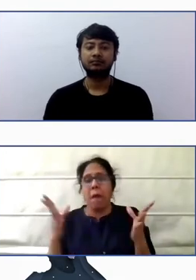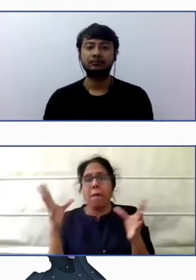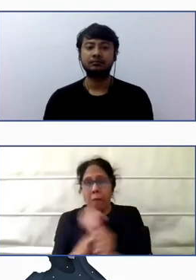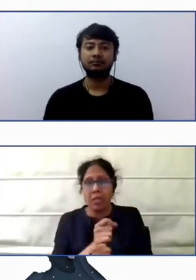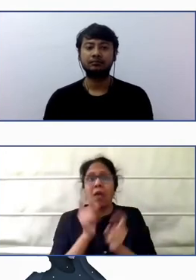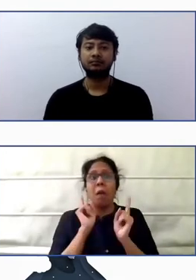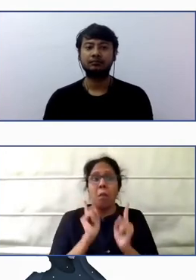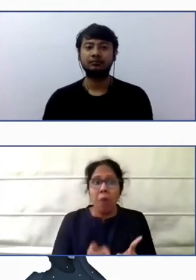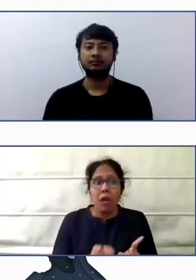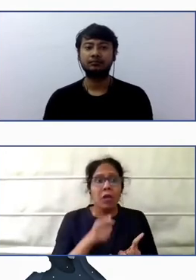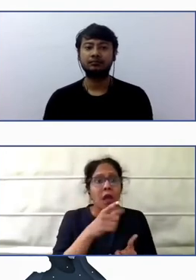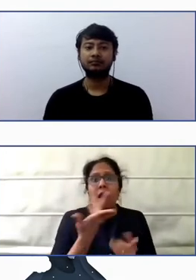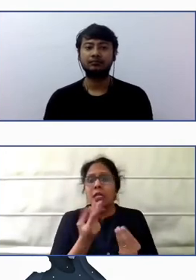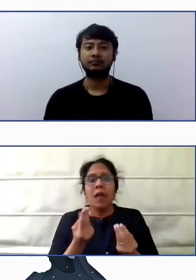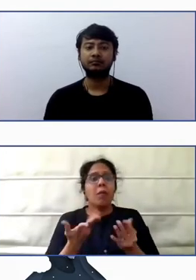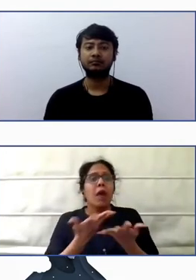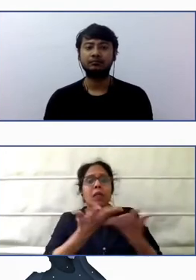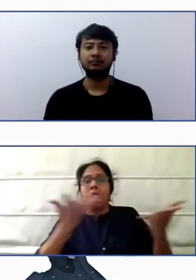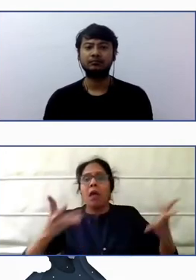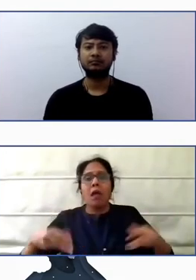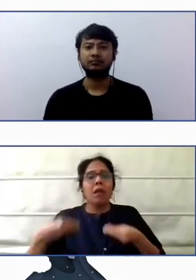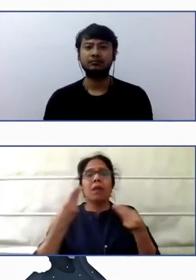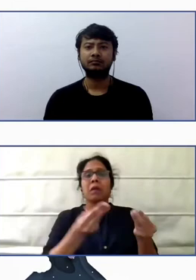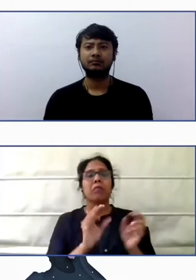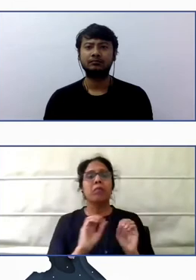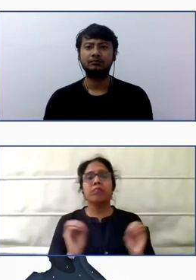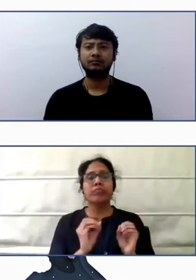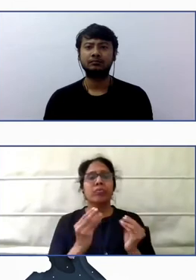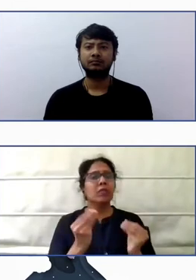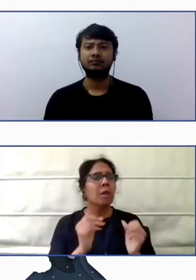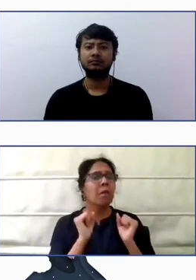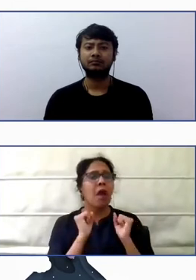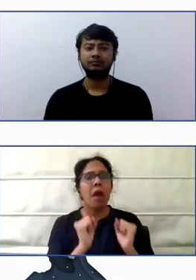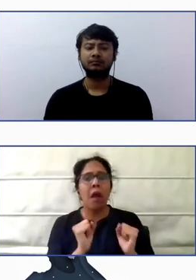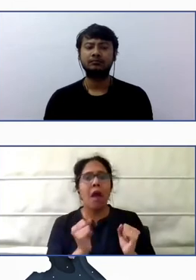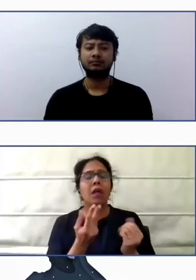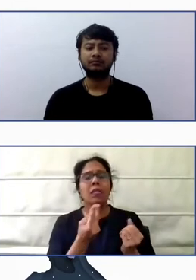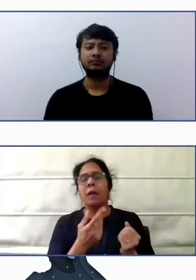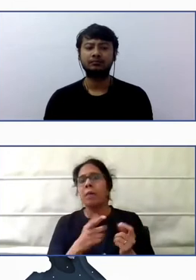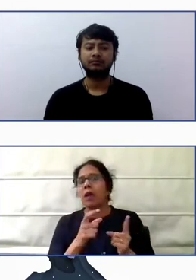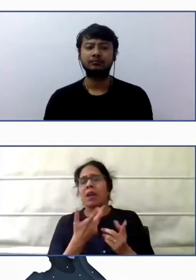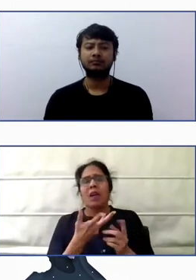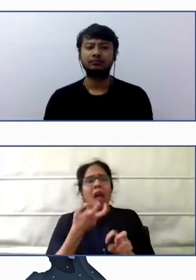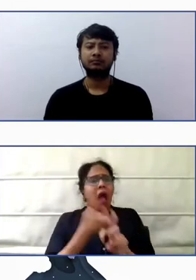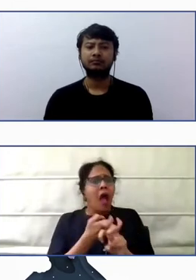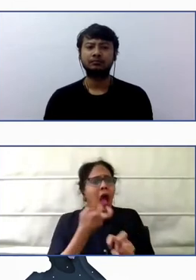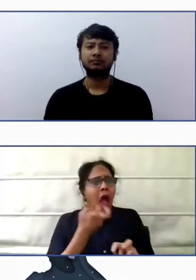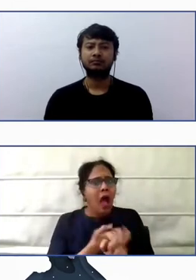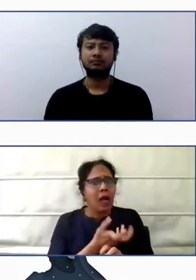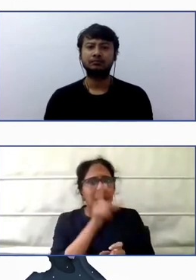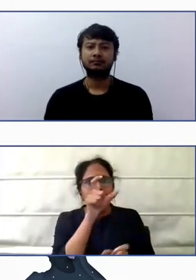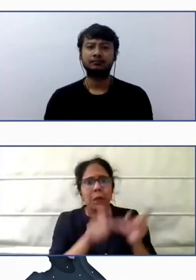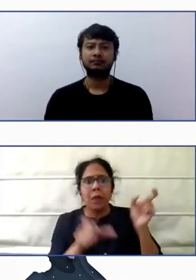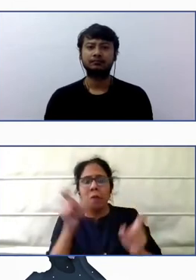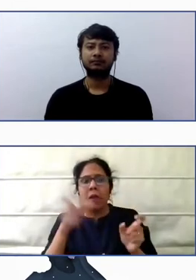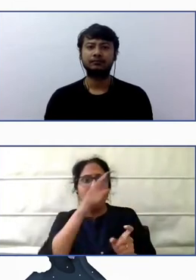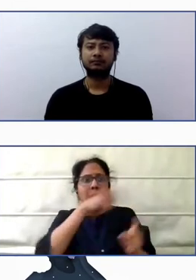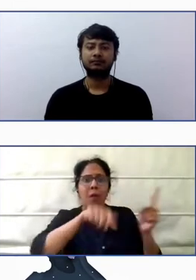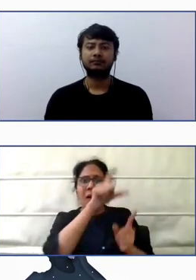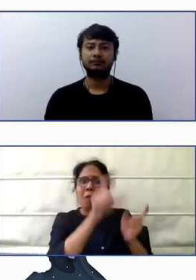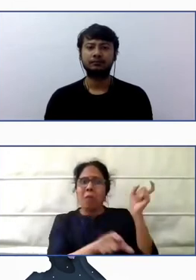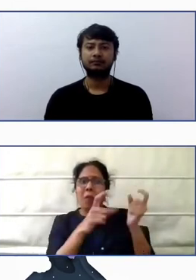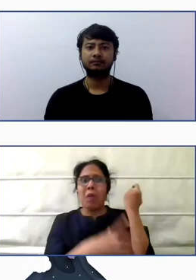there are hardly any facilities for them, and it's been a disaster in many ways for that population. So I